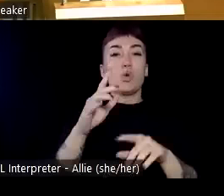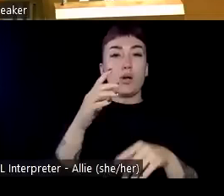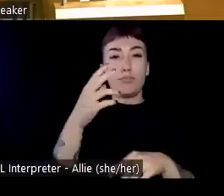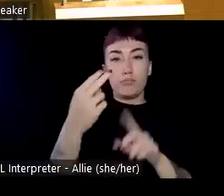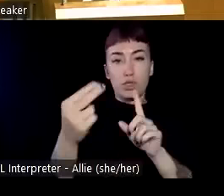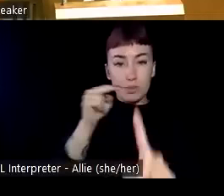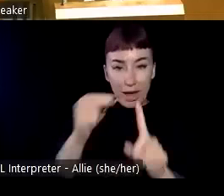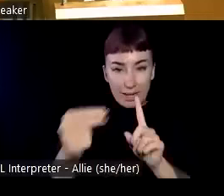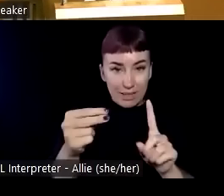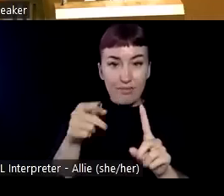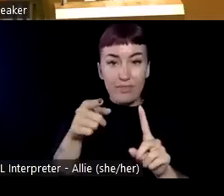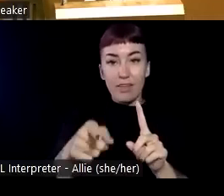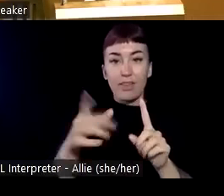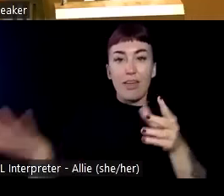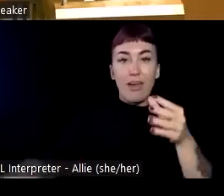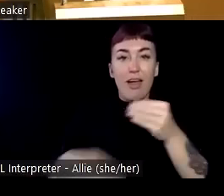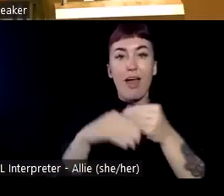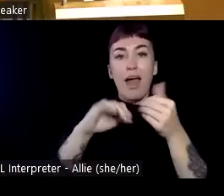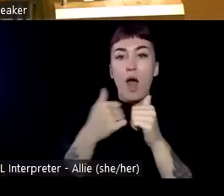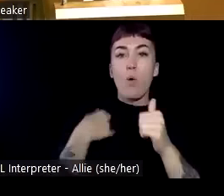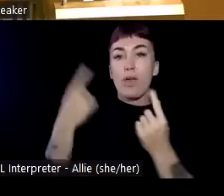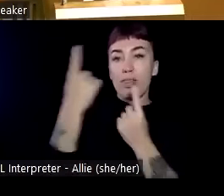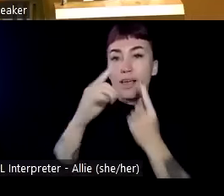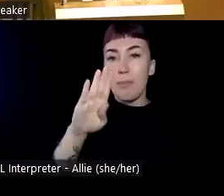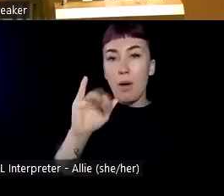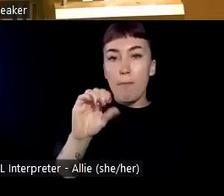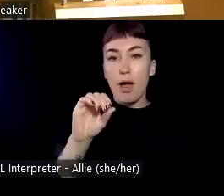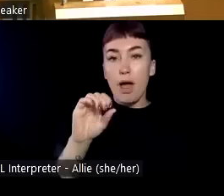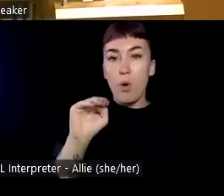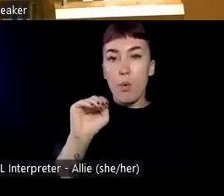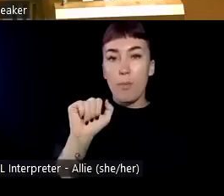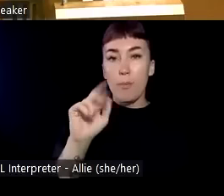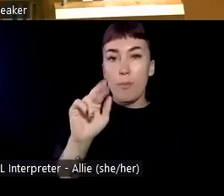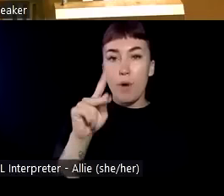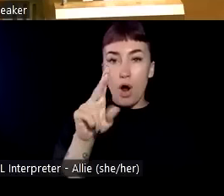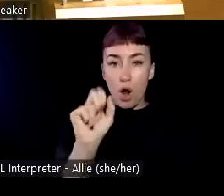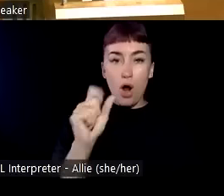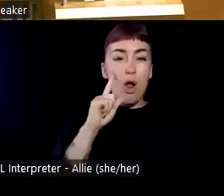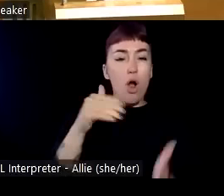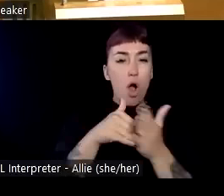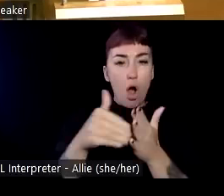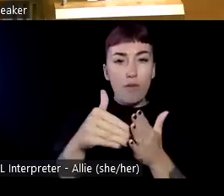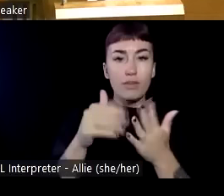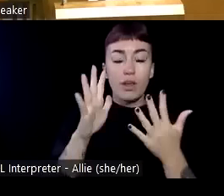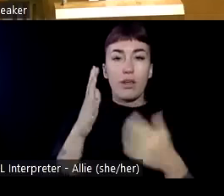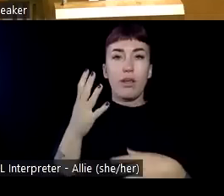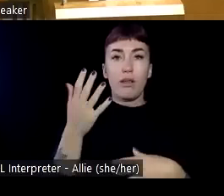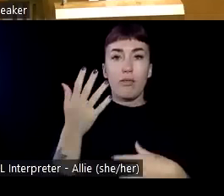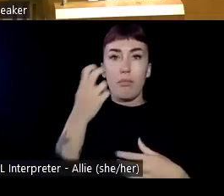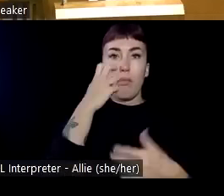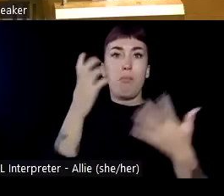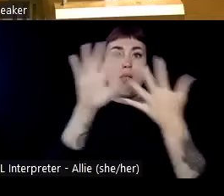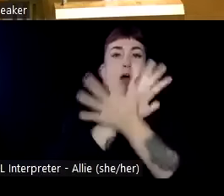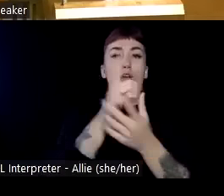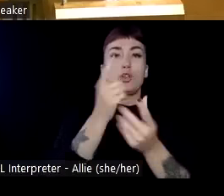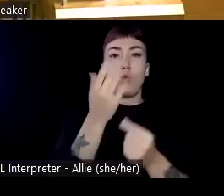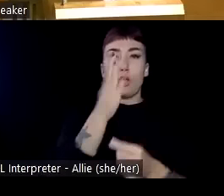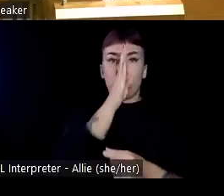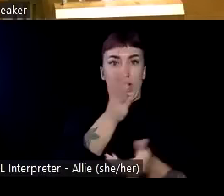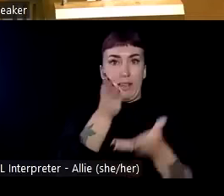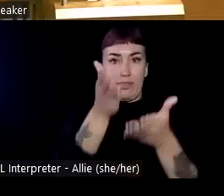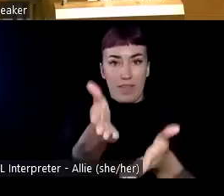on a little bit to how we think about biomarkers today. We're often blinded by what's directly in front of us. So I'm going to try and